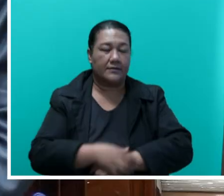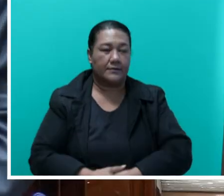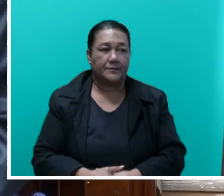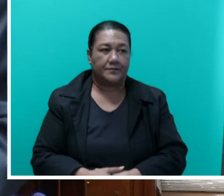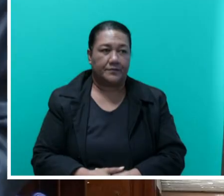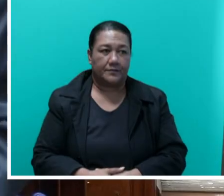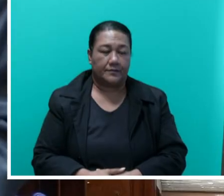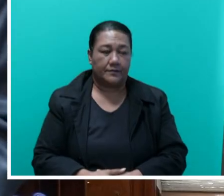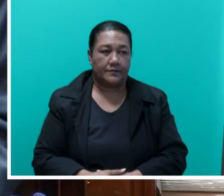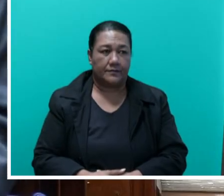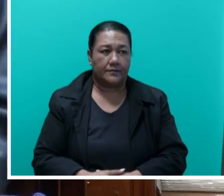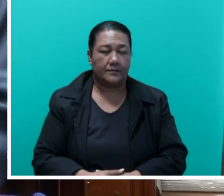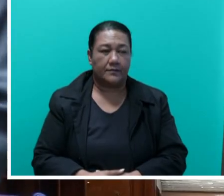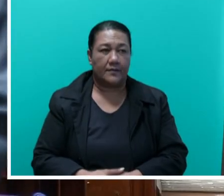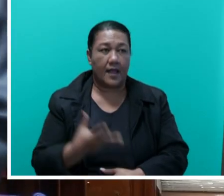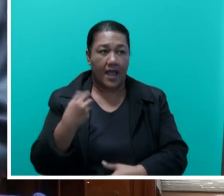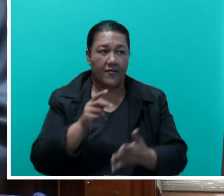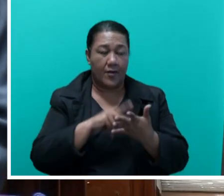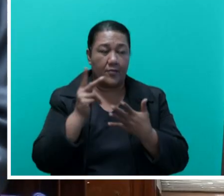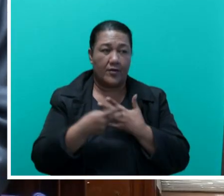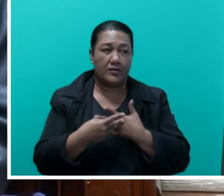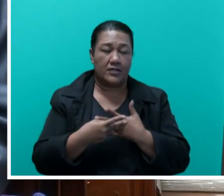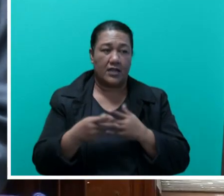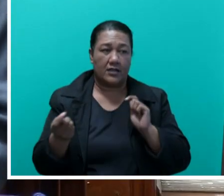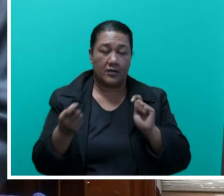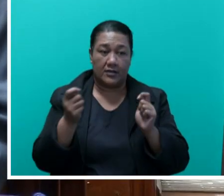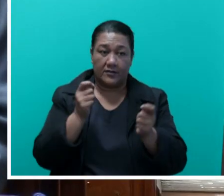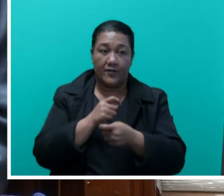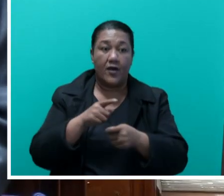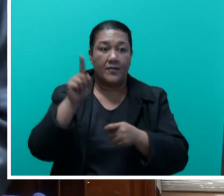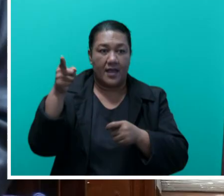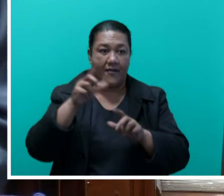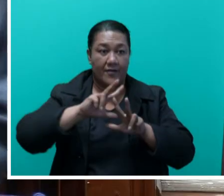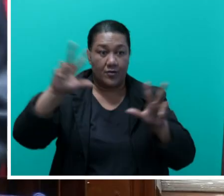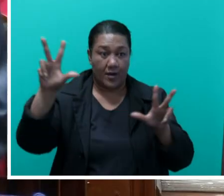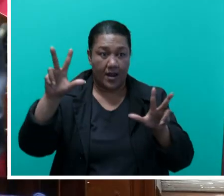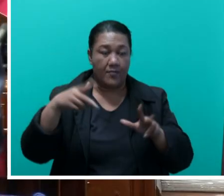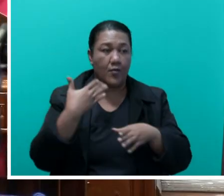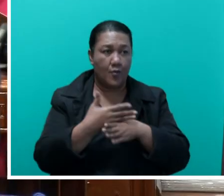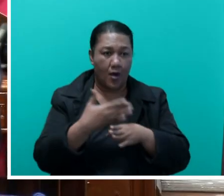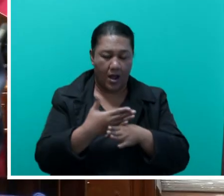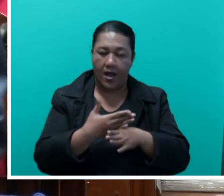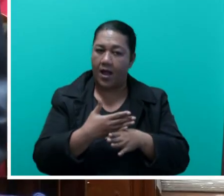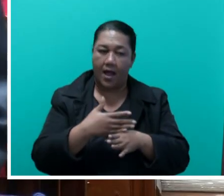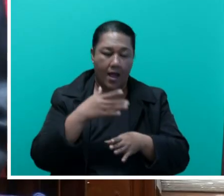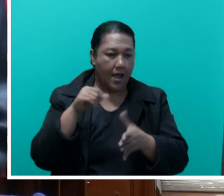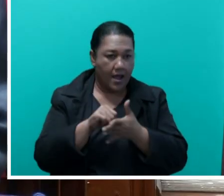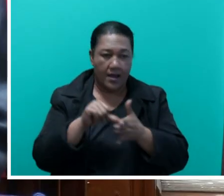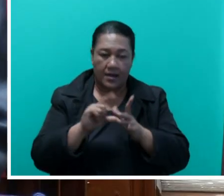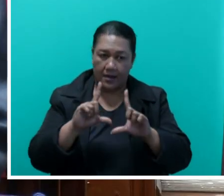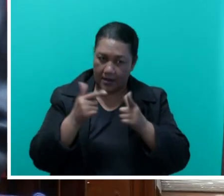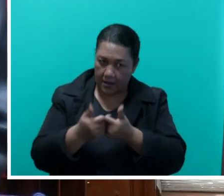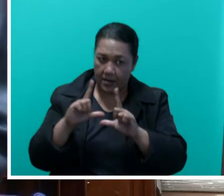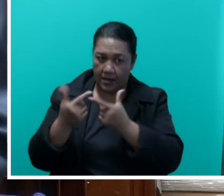now the story of the project that will transform Vunualevu. We pushed hard to achieve agreement with development